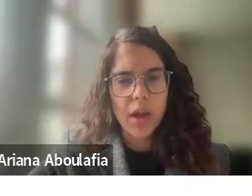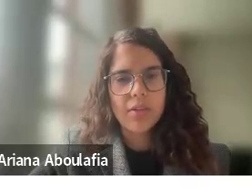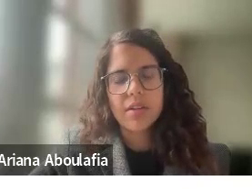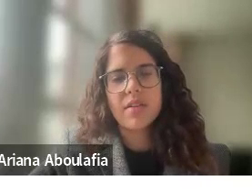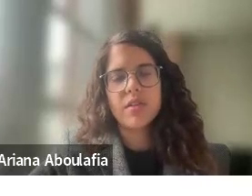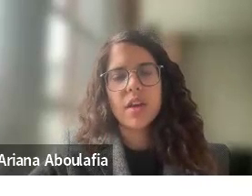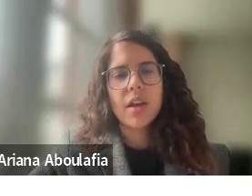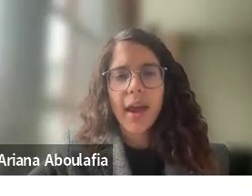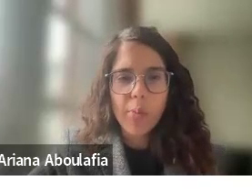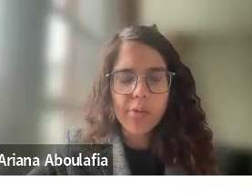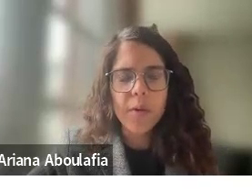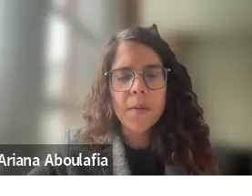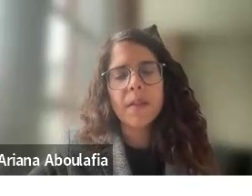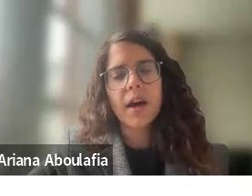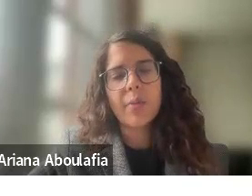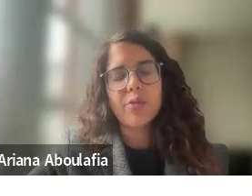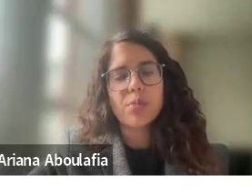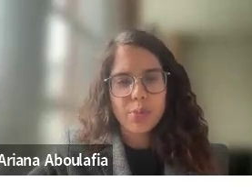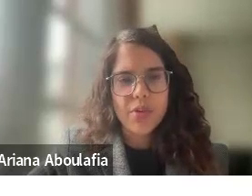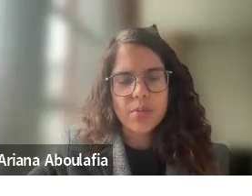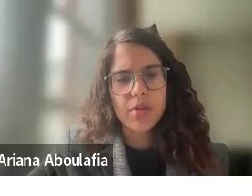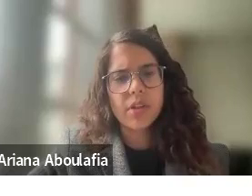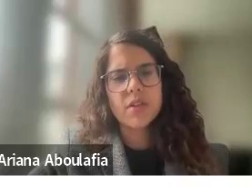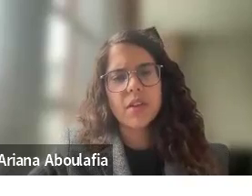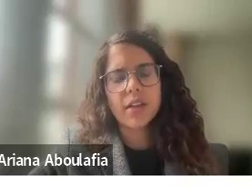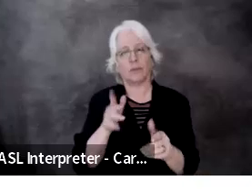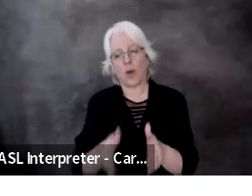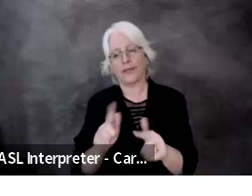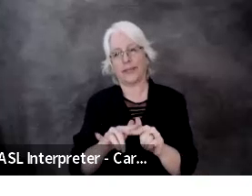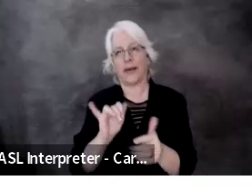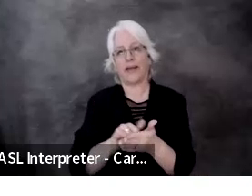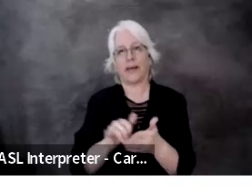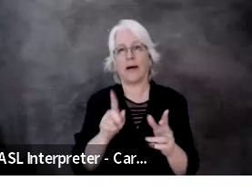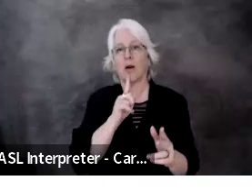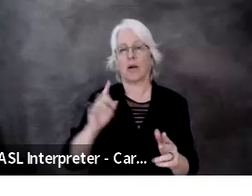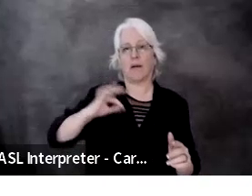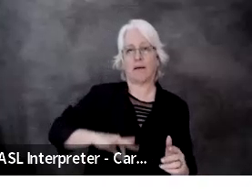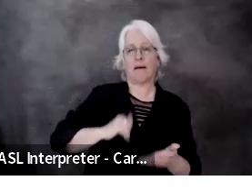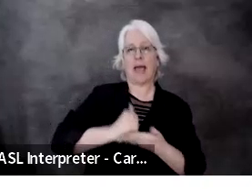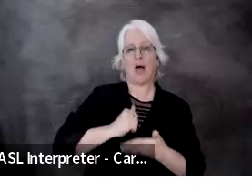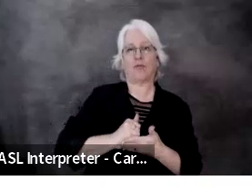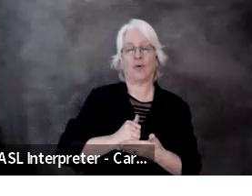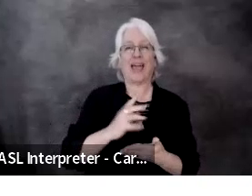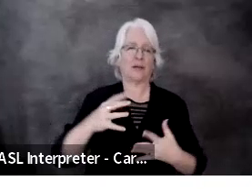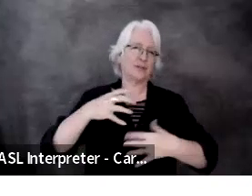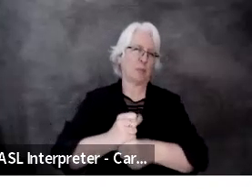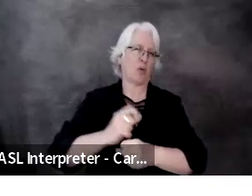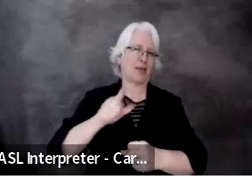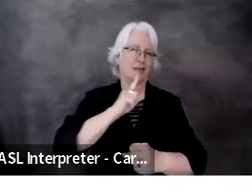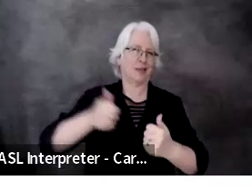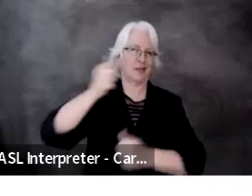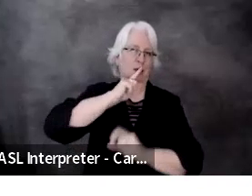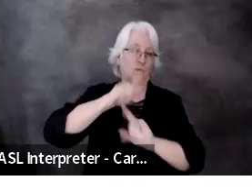deployed in a way that is helpful for people with disabilities, and to sort of paraphrase the executive order, in a